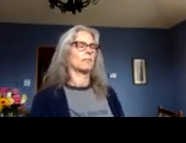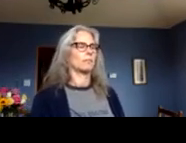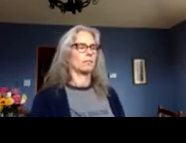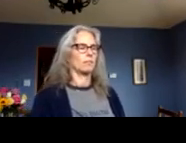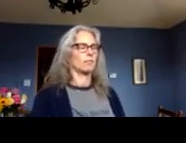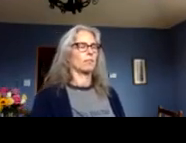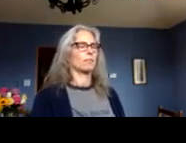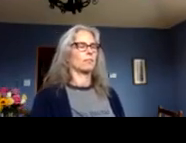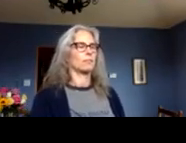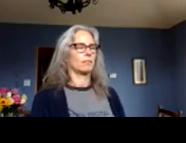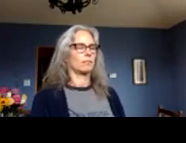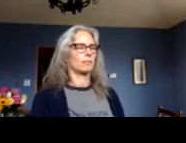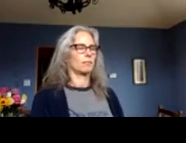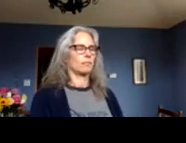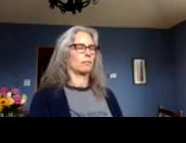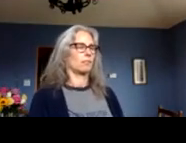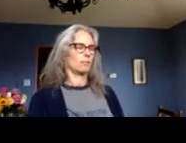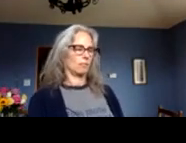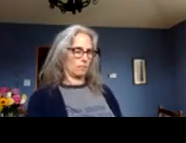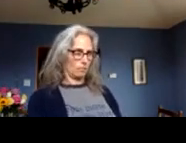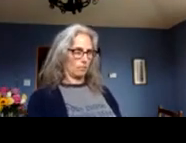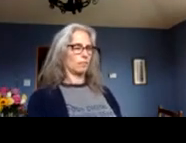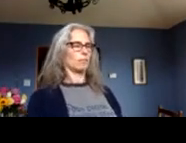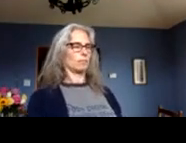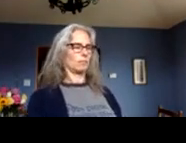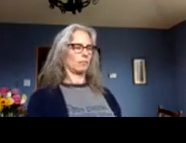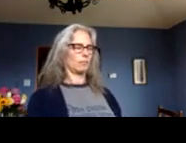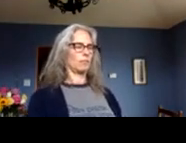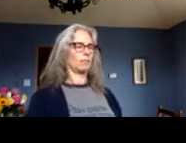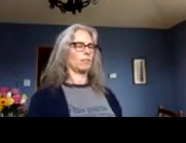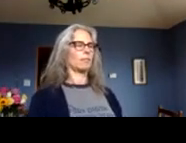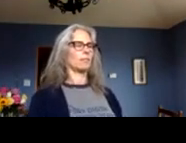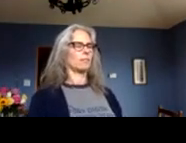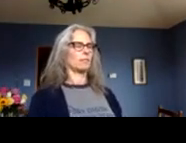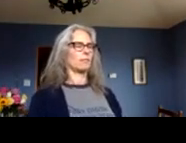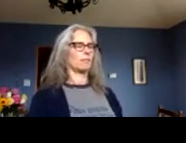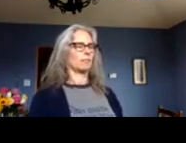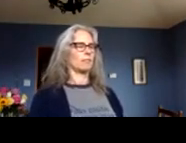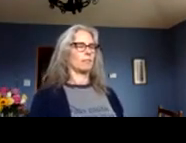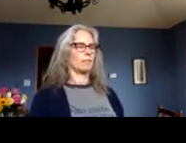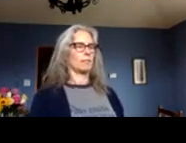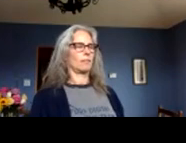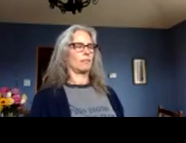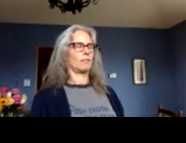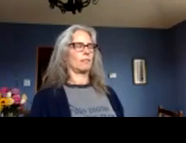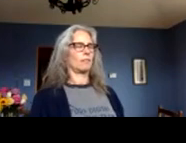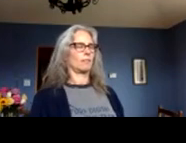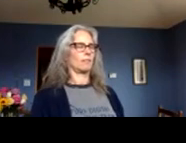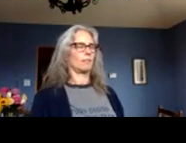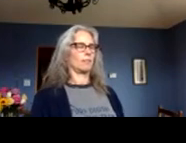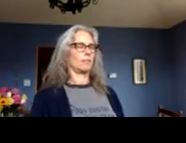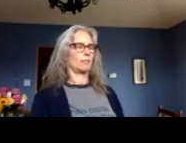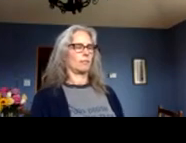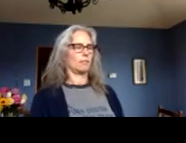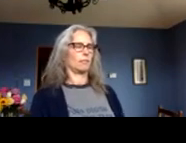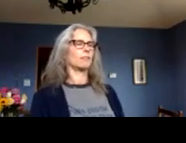says. Google is working on it. They do know that it's a problem that it's only in English. They've been really focused on Meet lately and